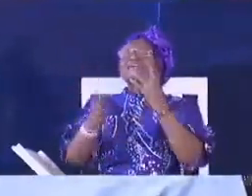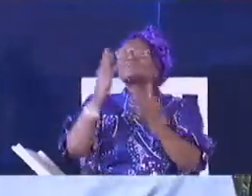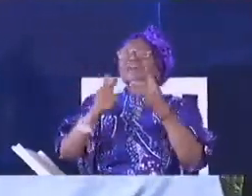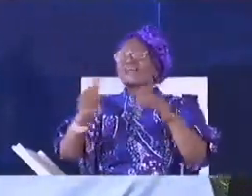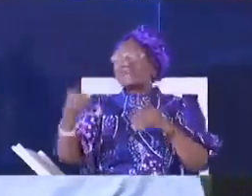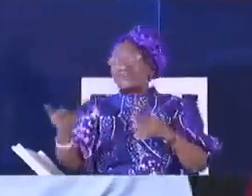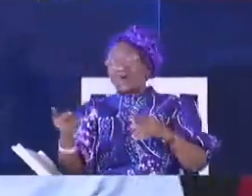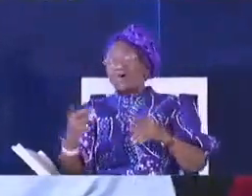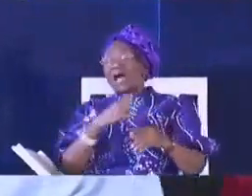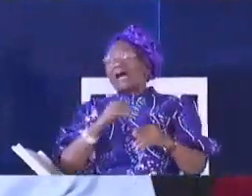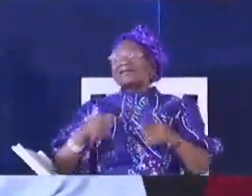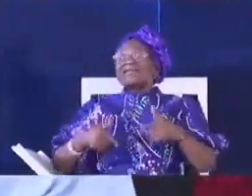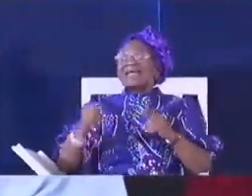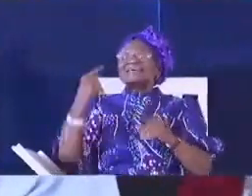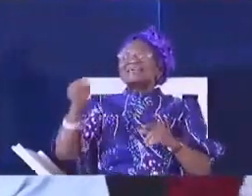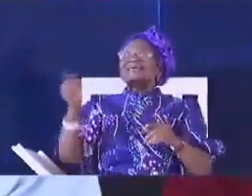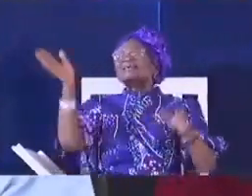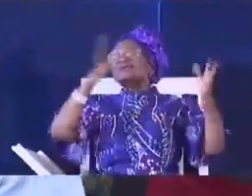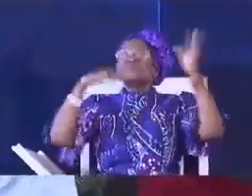my favor.